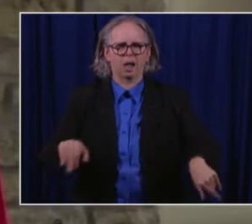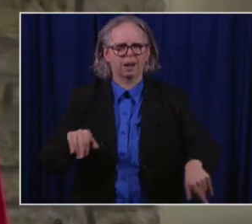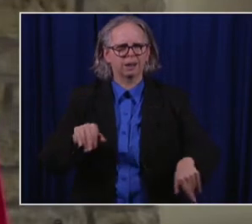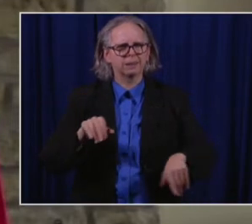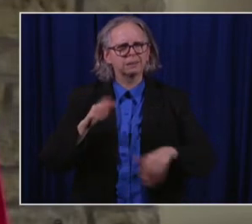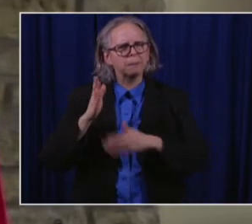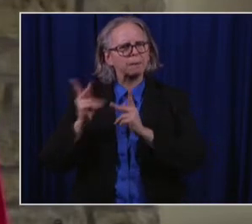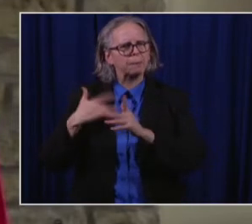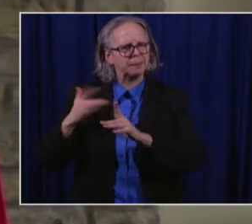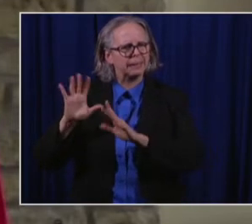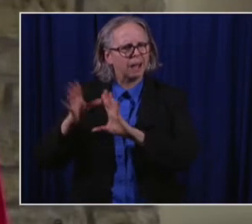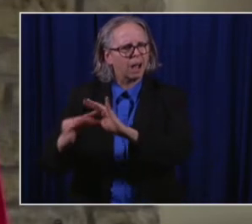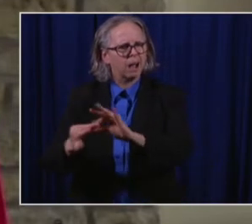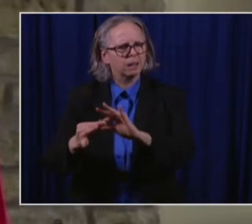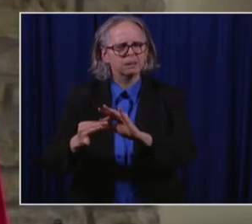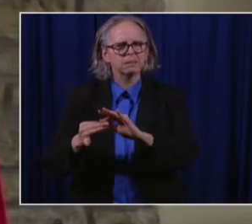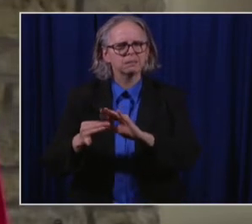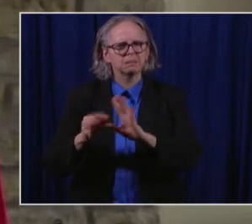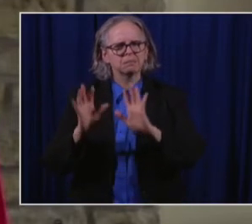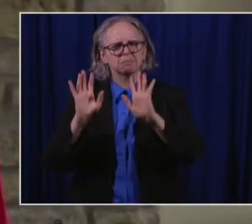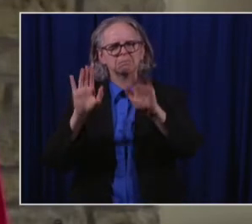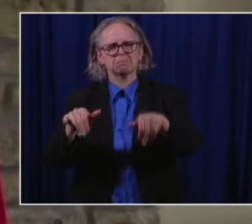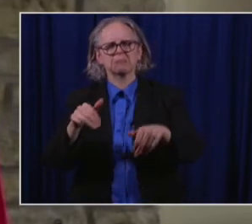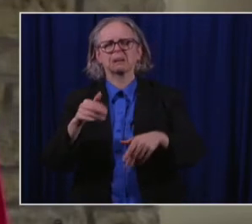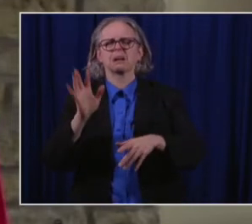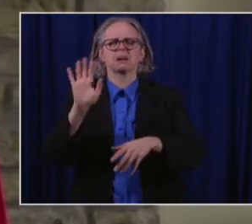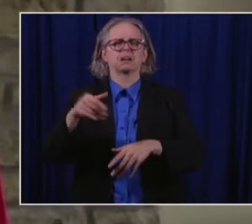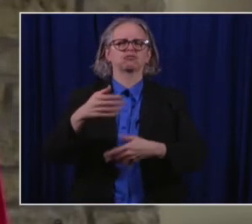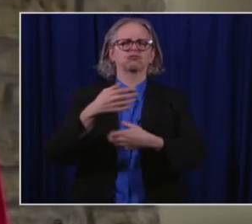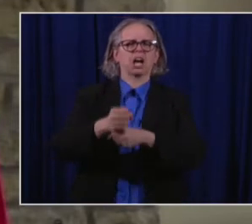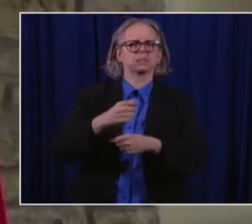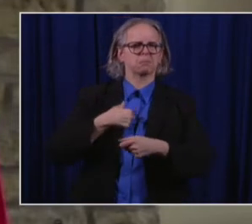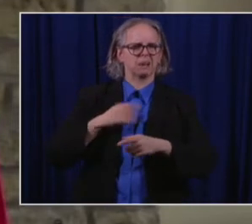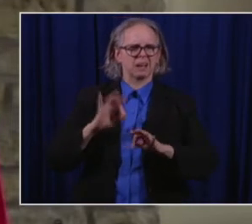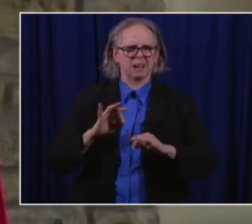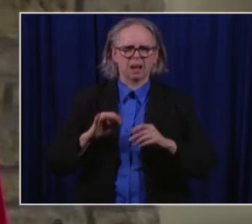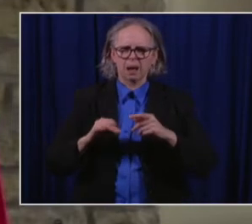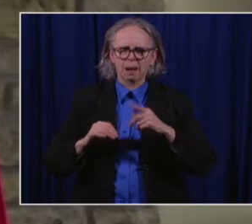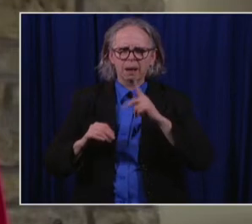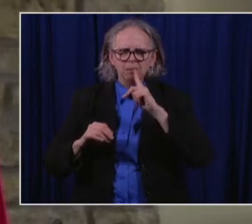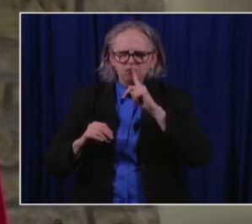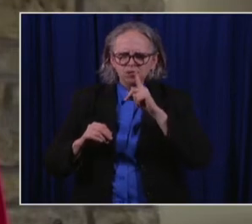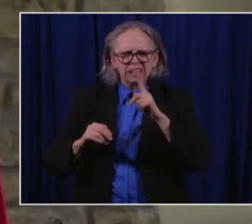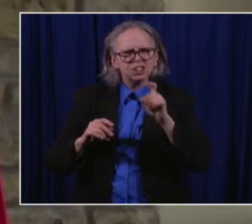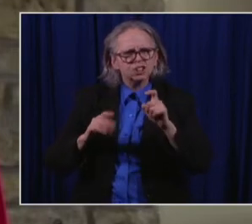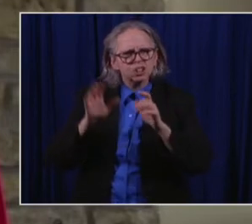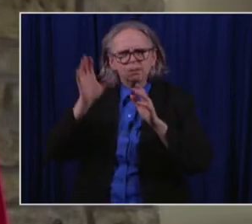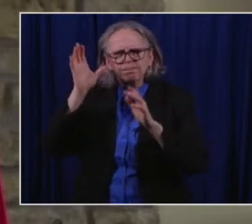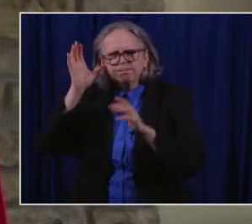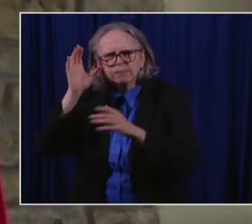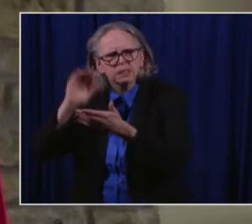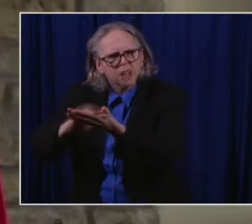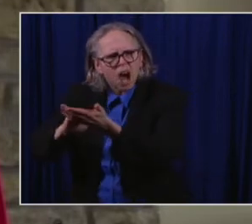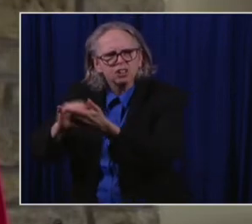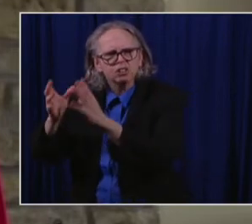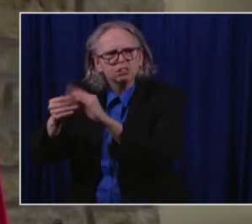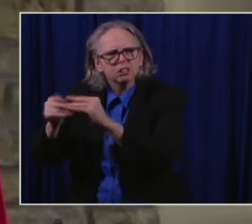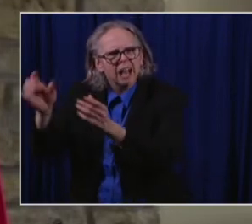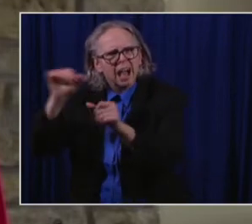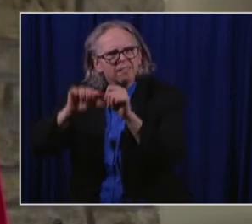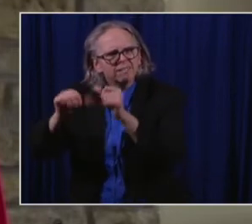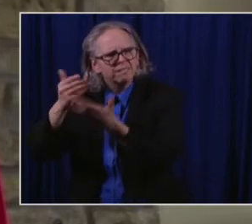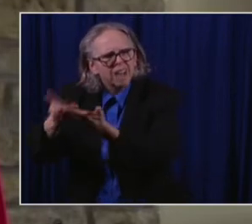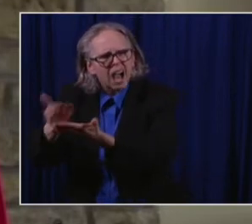it for what we're saying. Listen to the doctors, listen to the facts. Make your own decision. That's what I think people do.